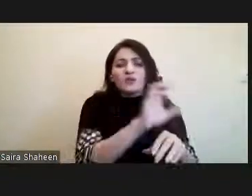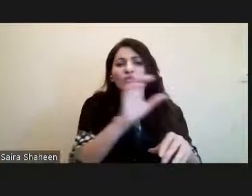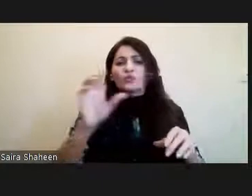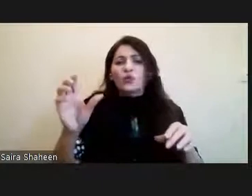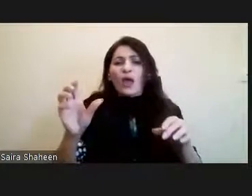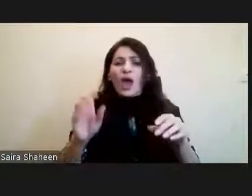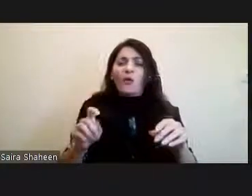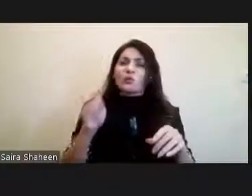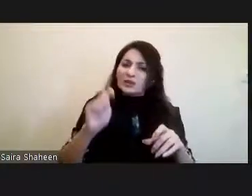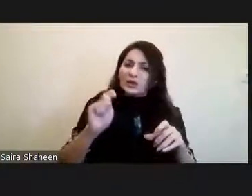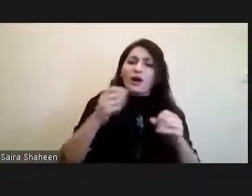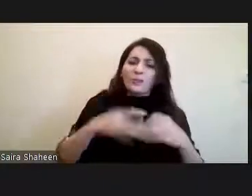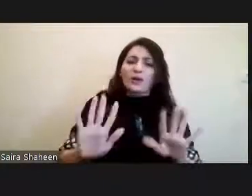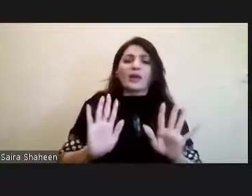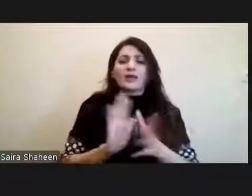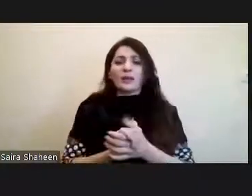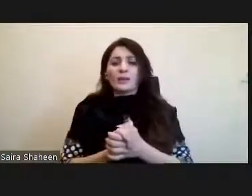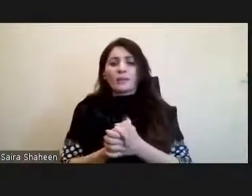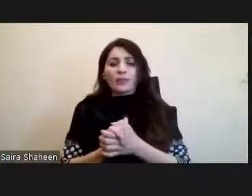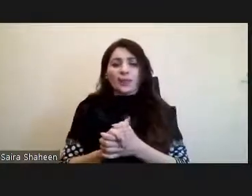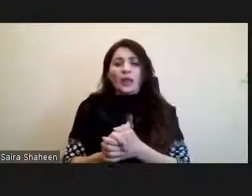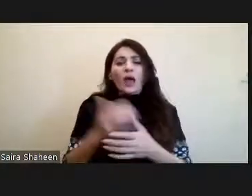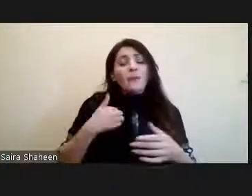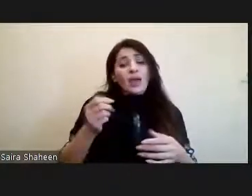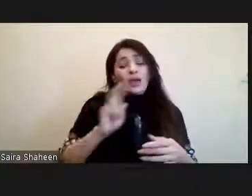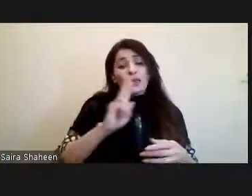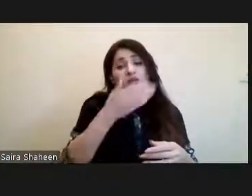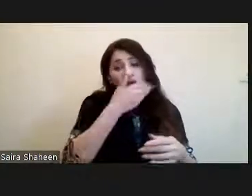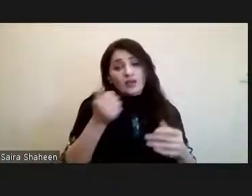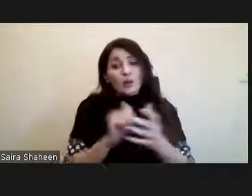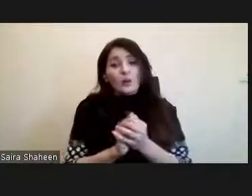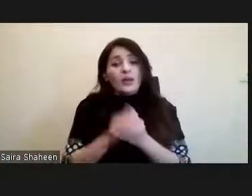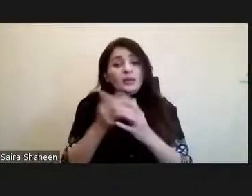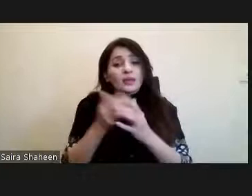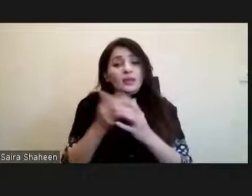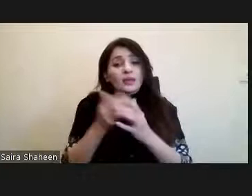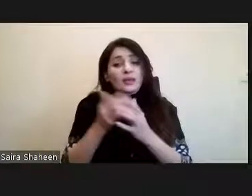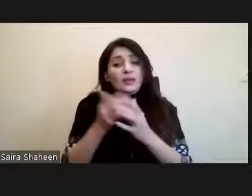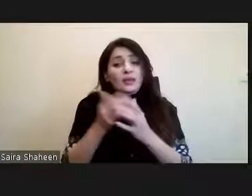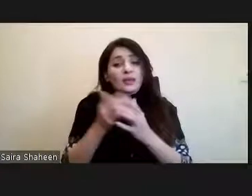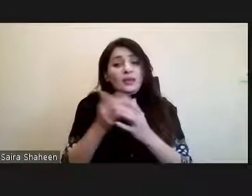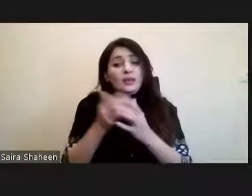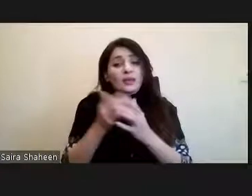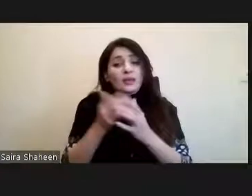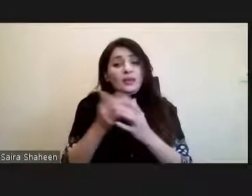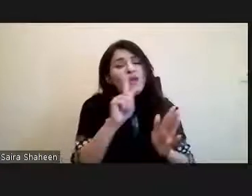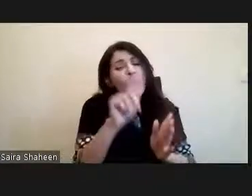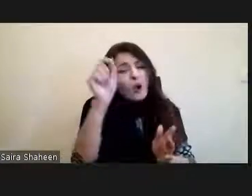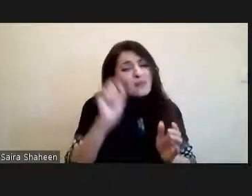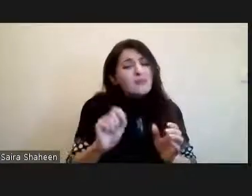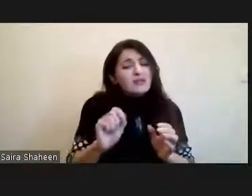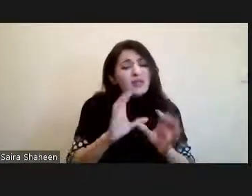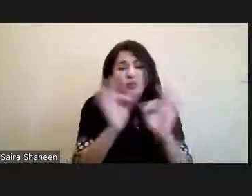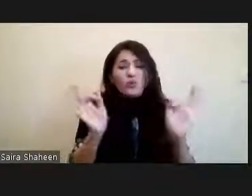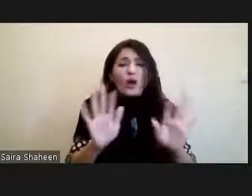1% finished. It's a way of reminding ourselves to never rest or be satisfied, and that there's always opportunity to improve and advance.